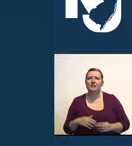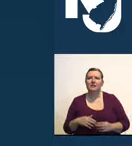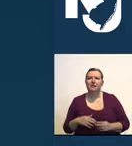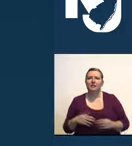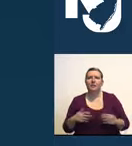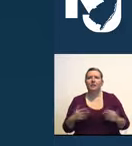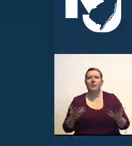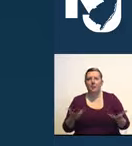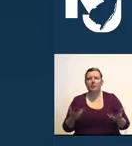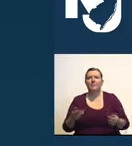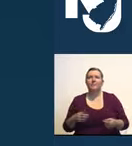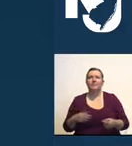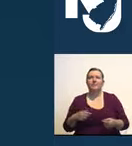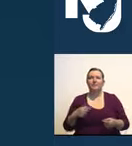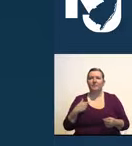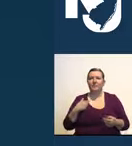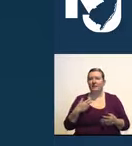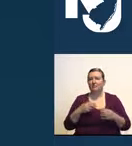ideas here. He left